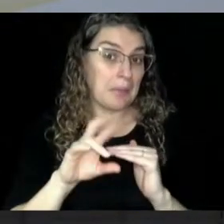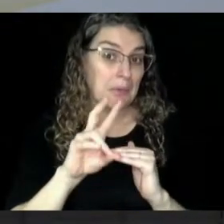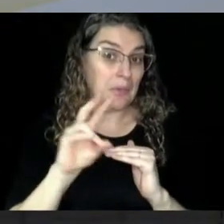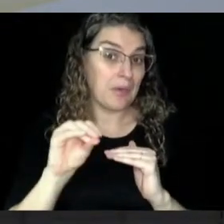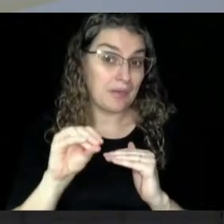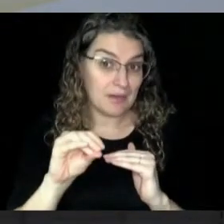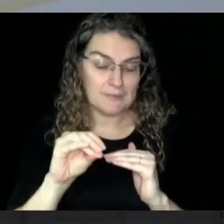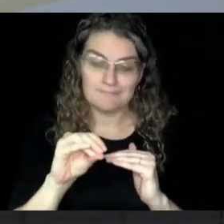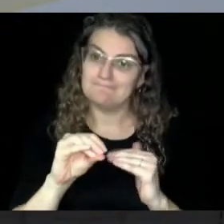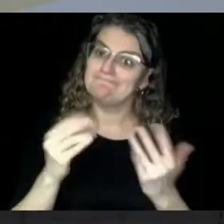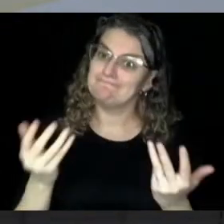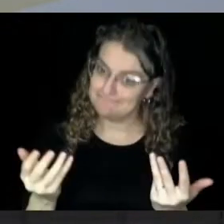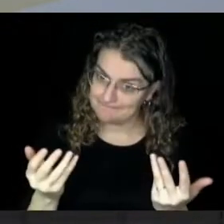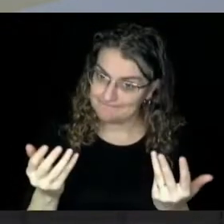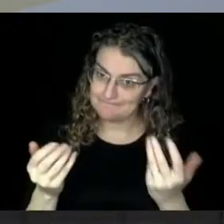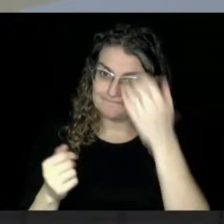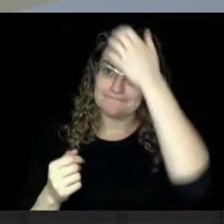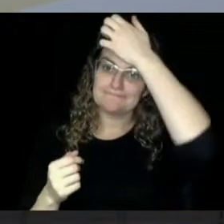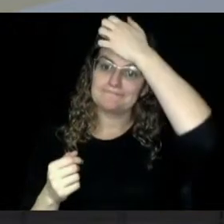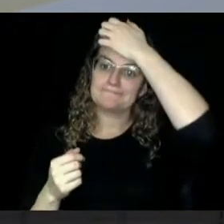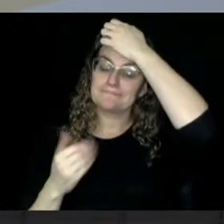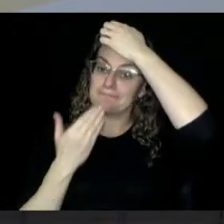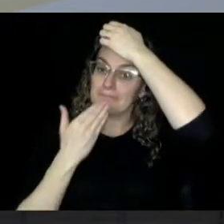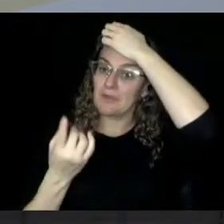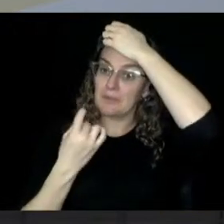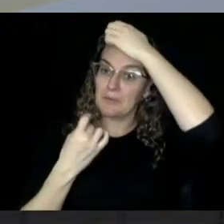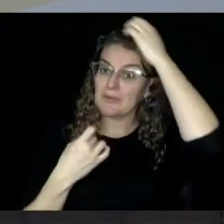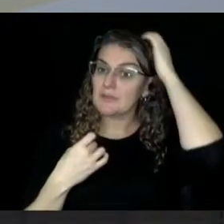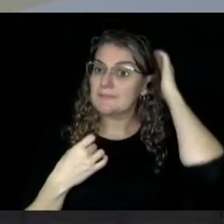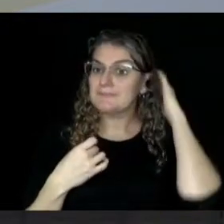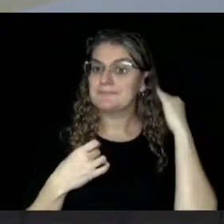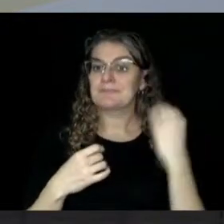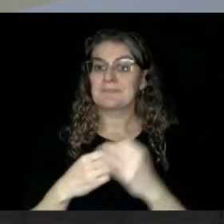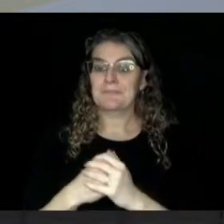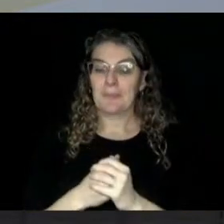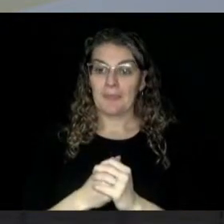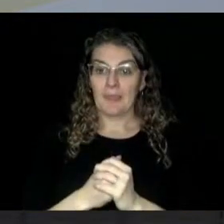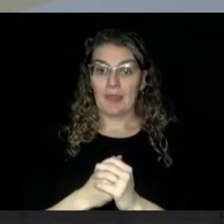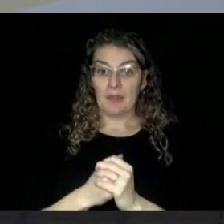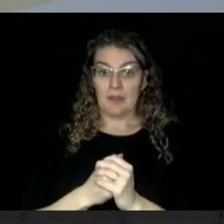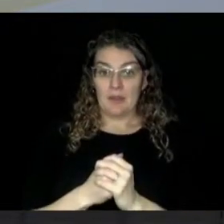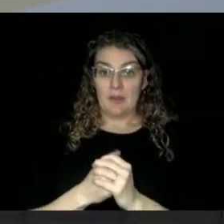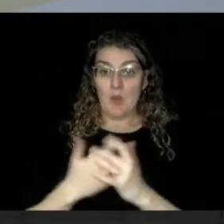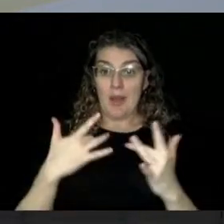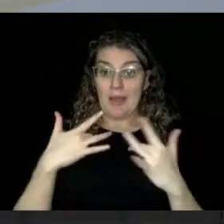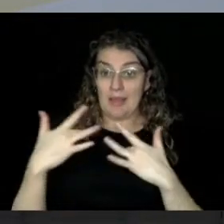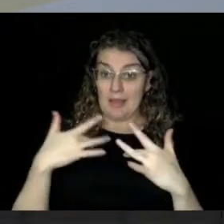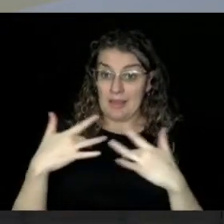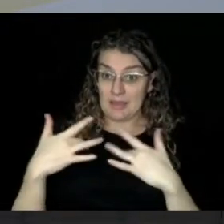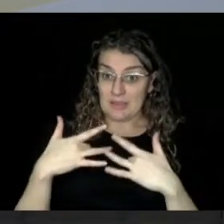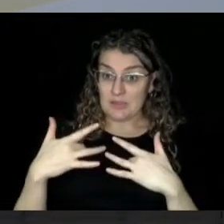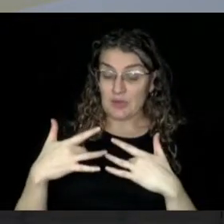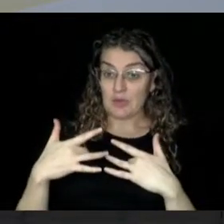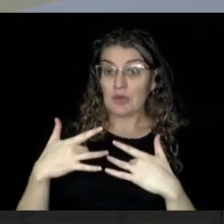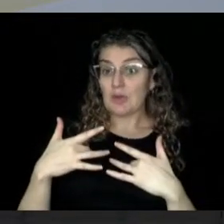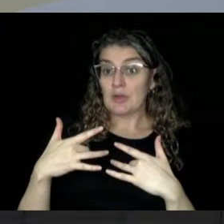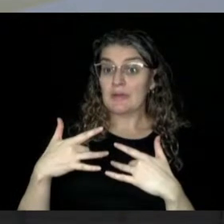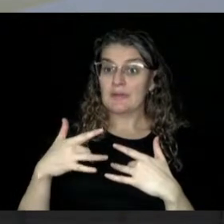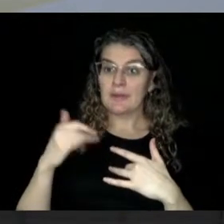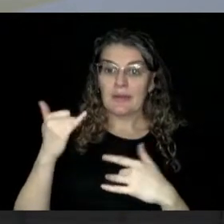mean, any concerns that are, forwarded to our office, we will follow